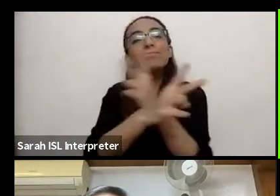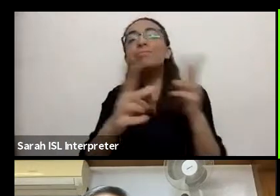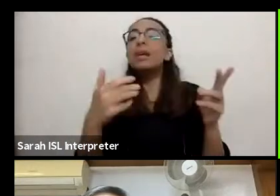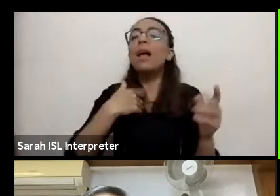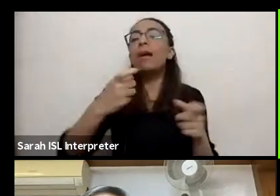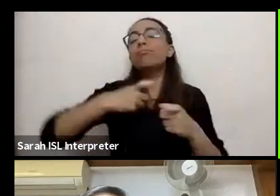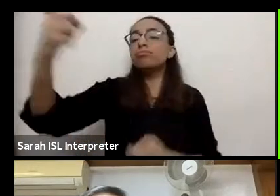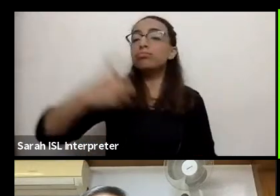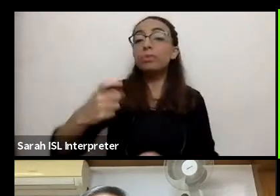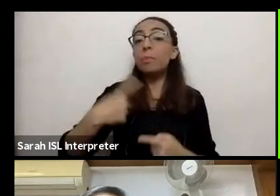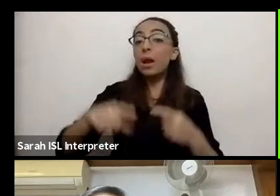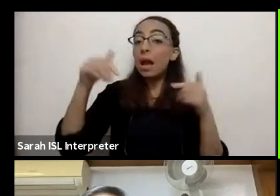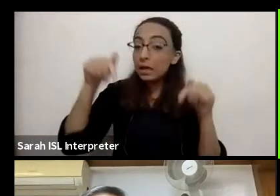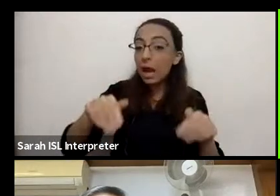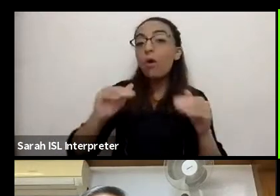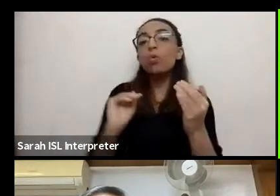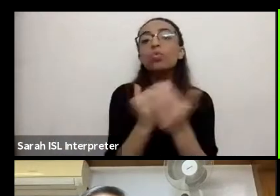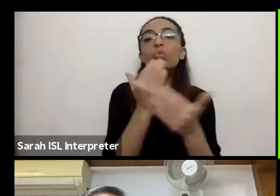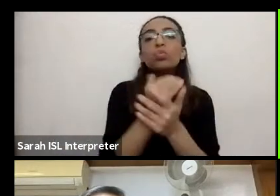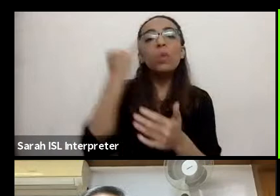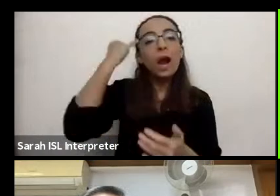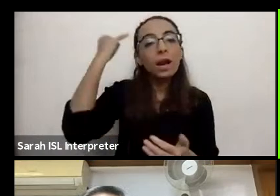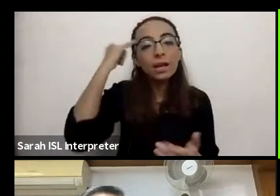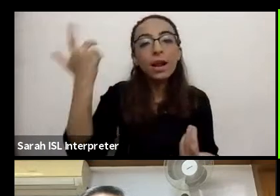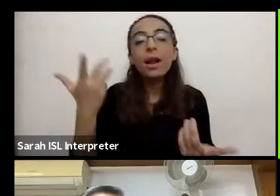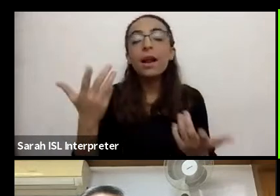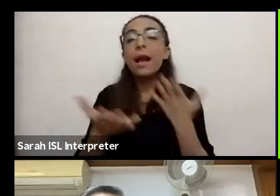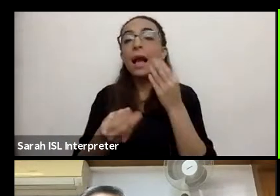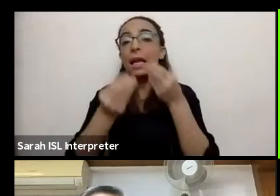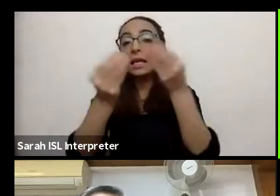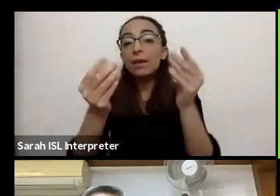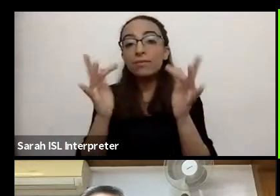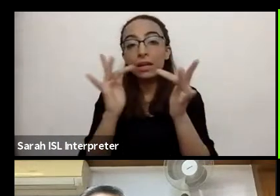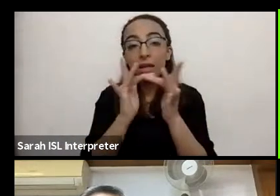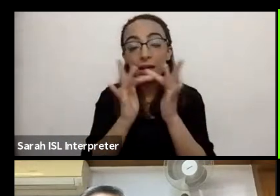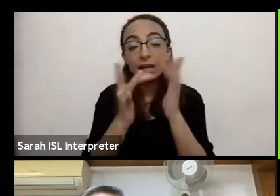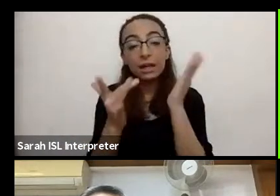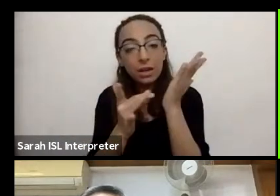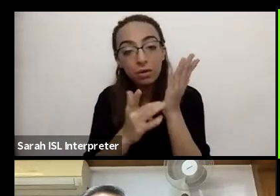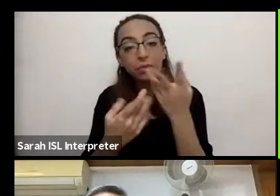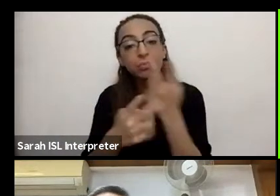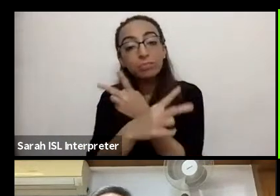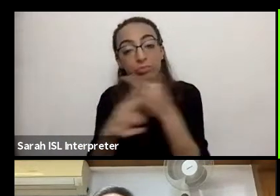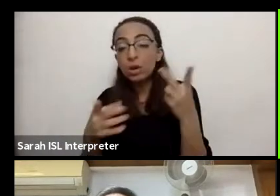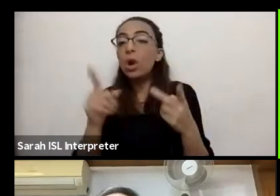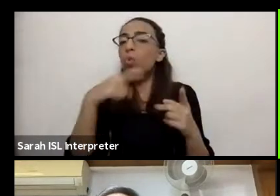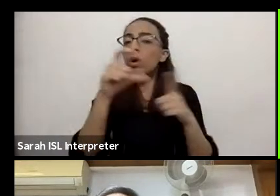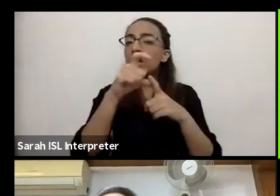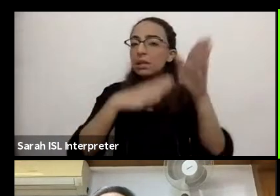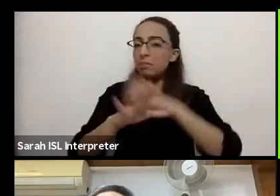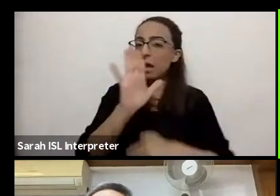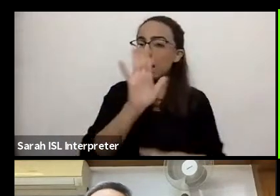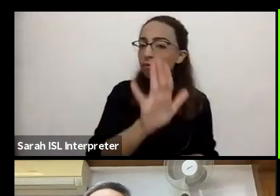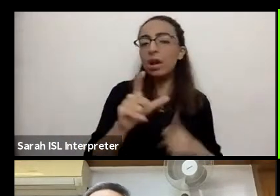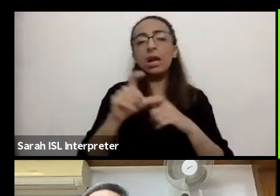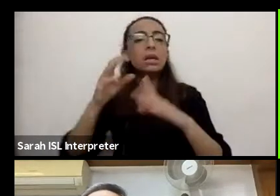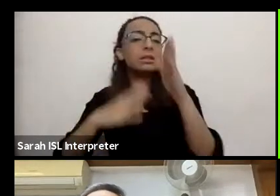and providing reasonable accommodations, enabling people with or without disabilities to